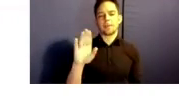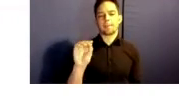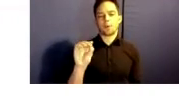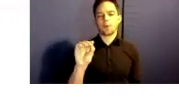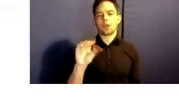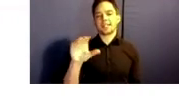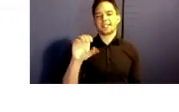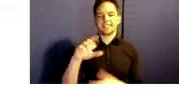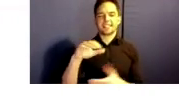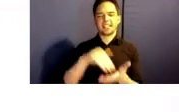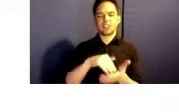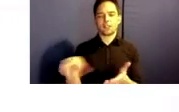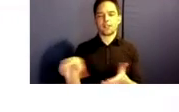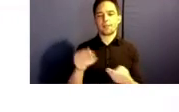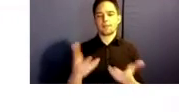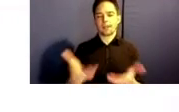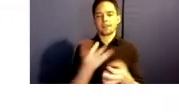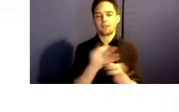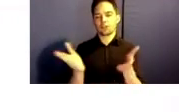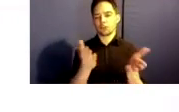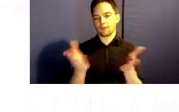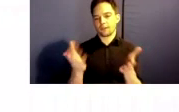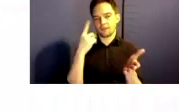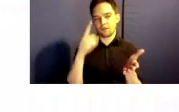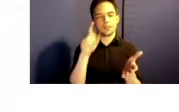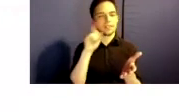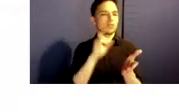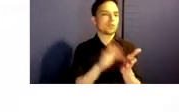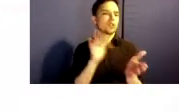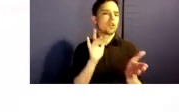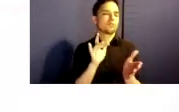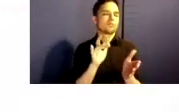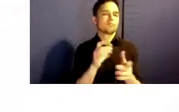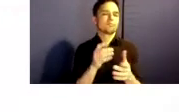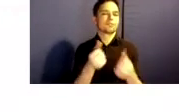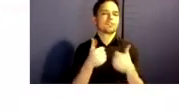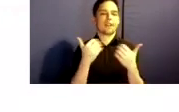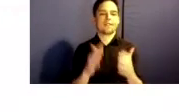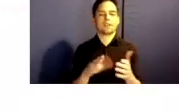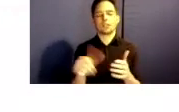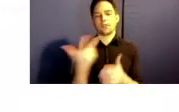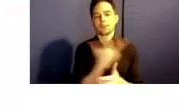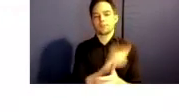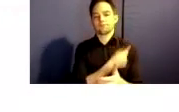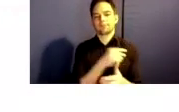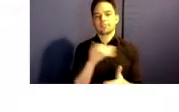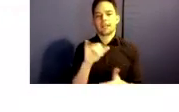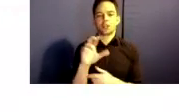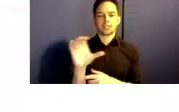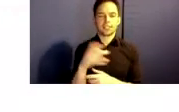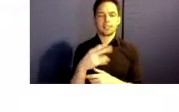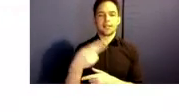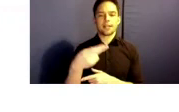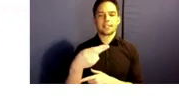provided free services to sexual assault survivors. They included other organizations such as IASC and Handicap